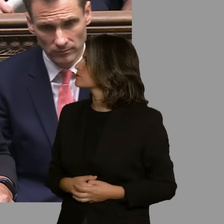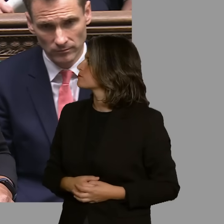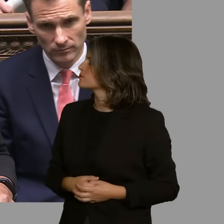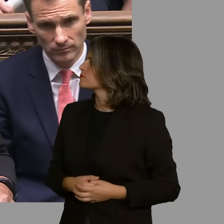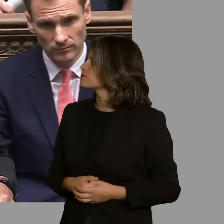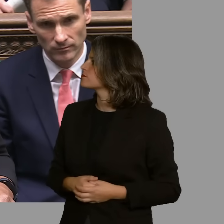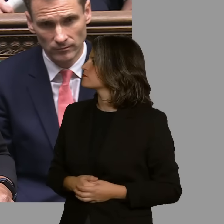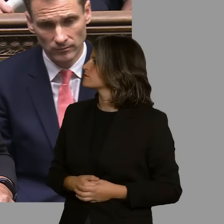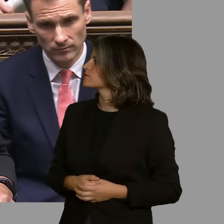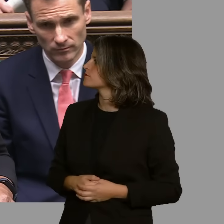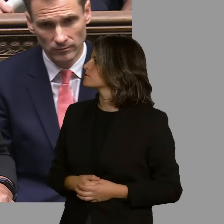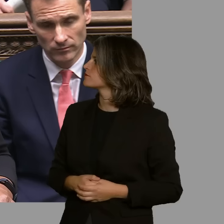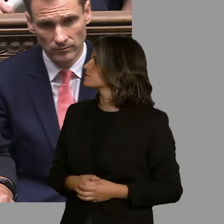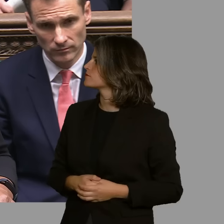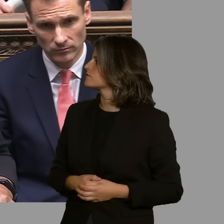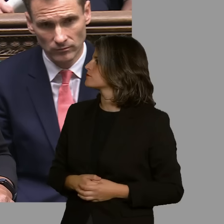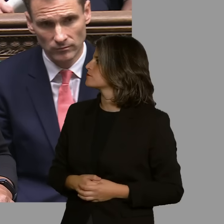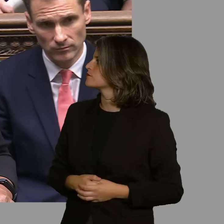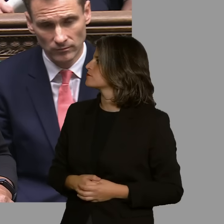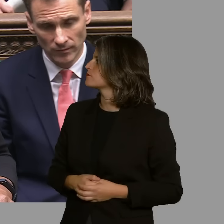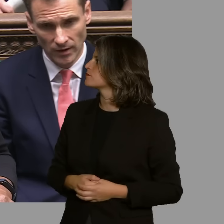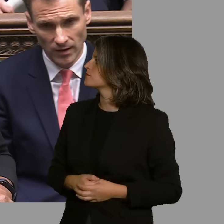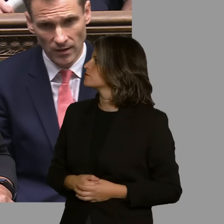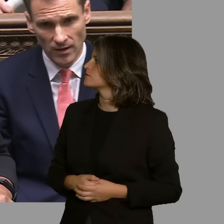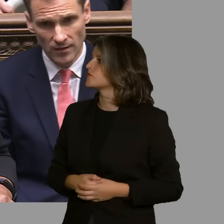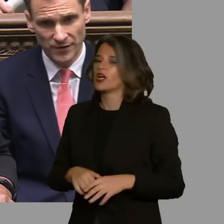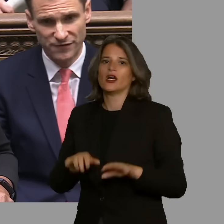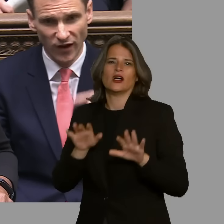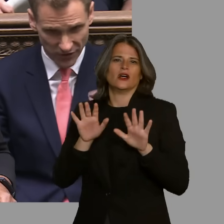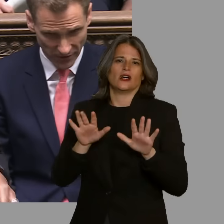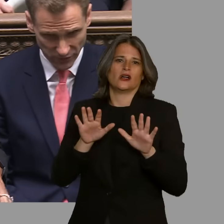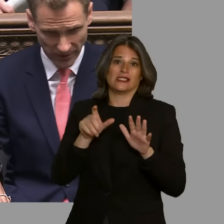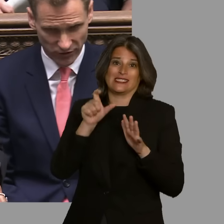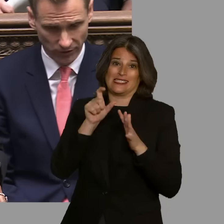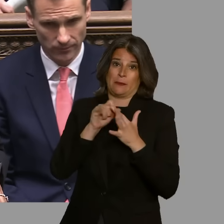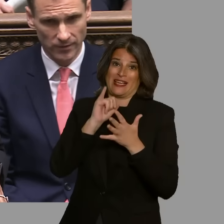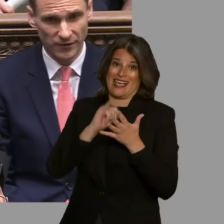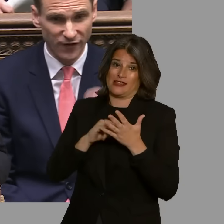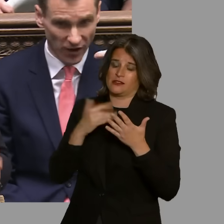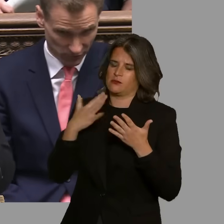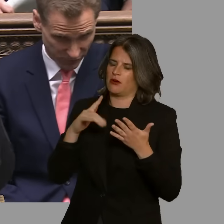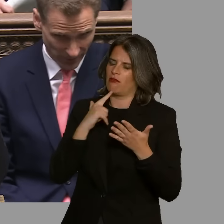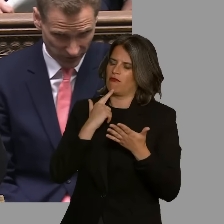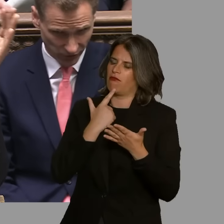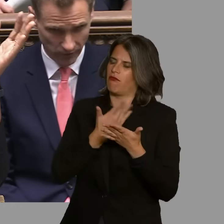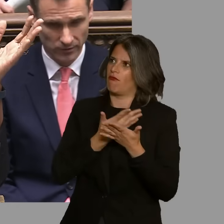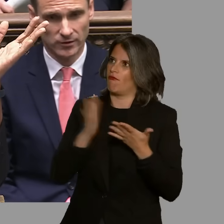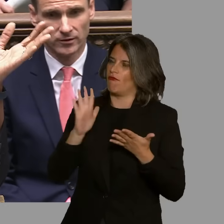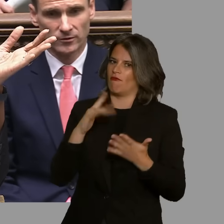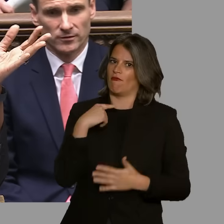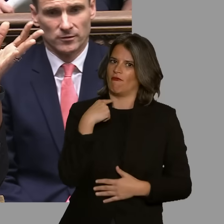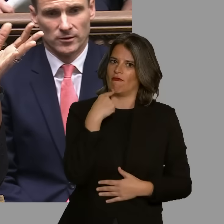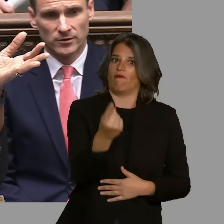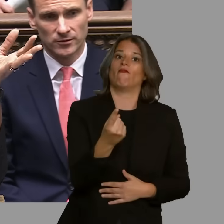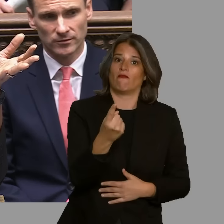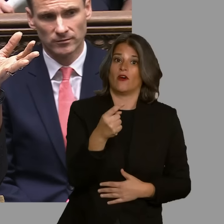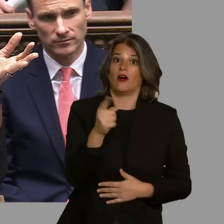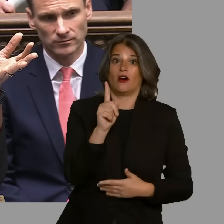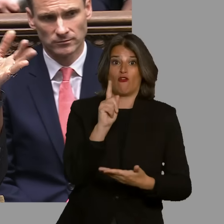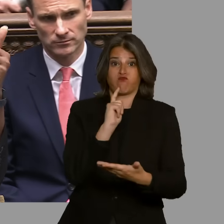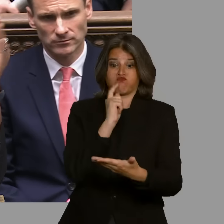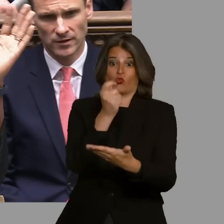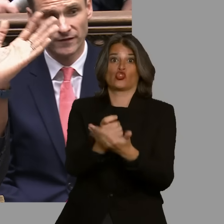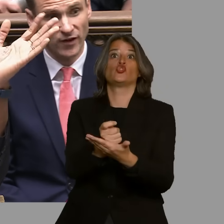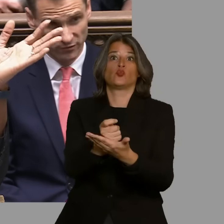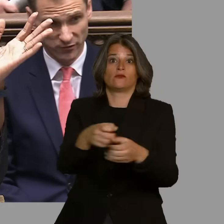dropped because this government did not provide the statement they expected. Why should we believe a